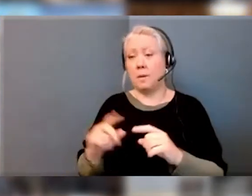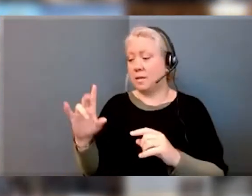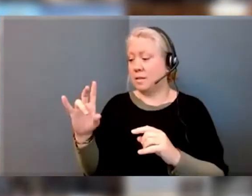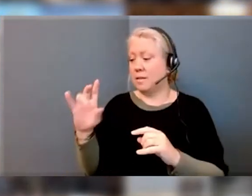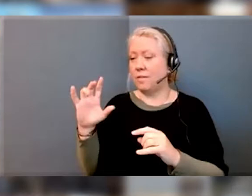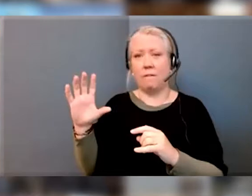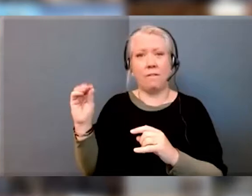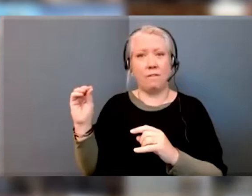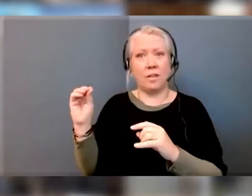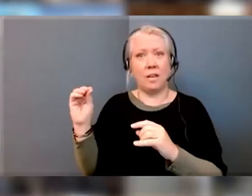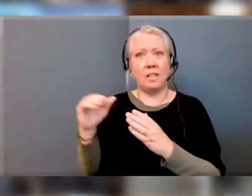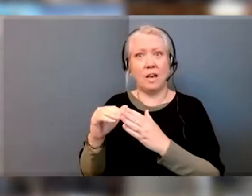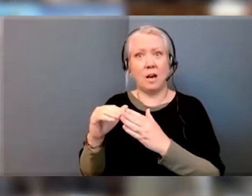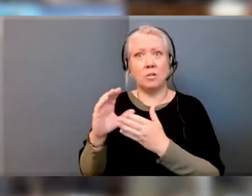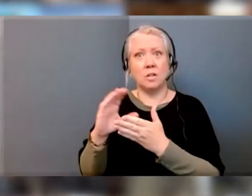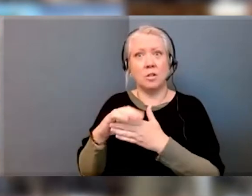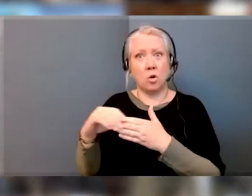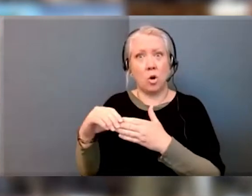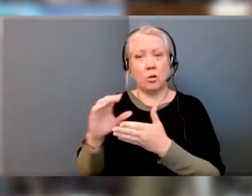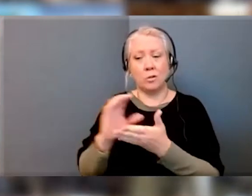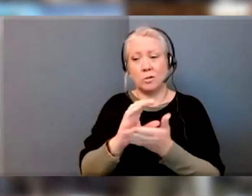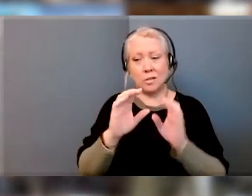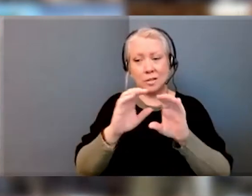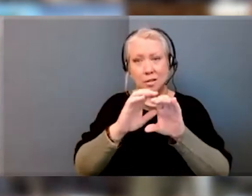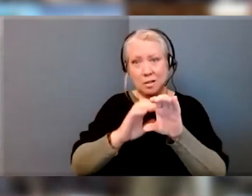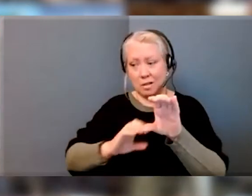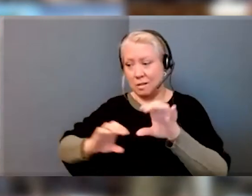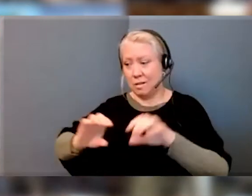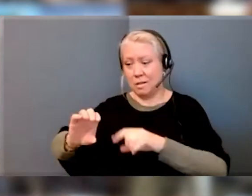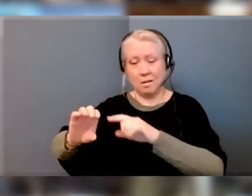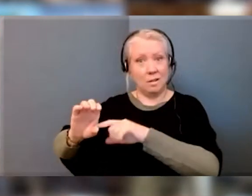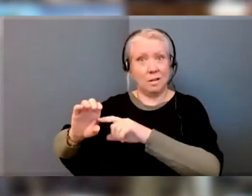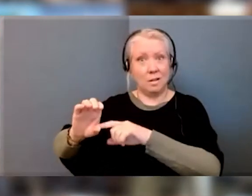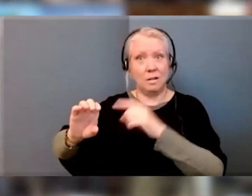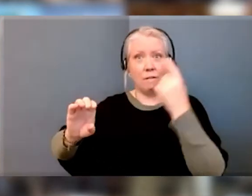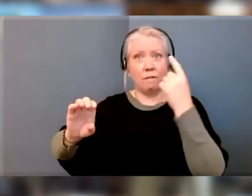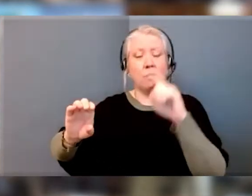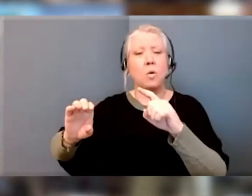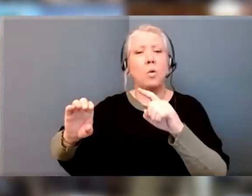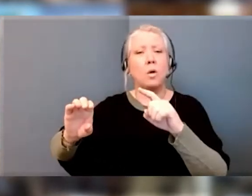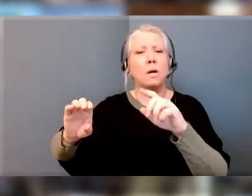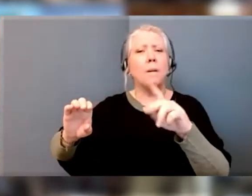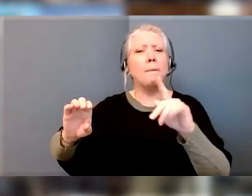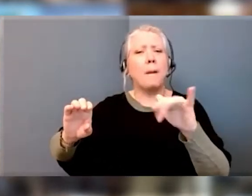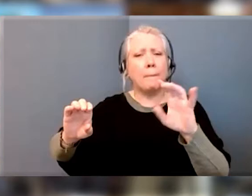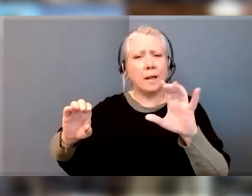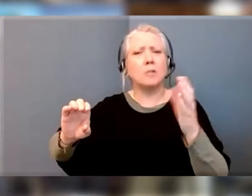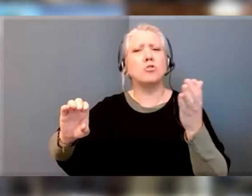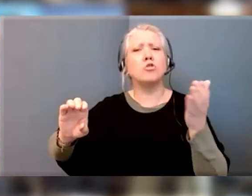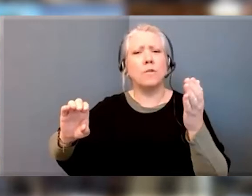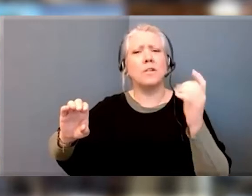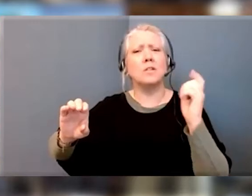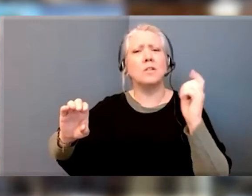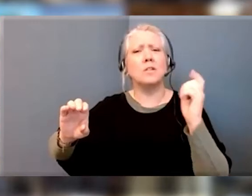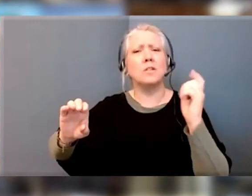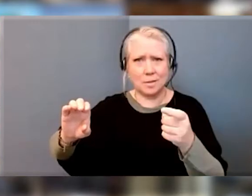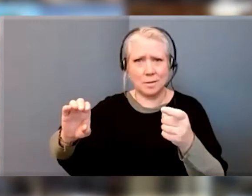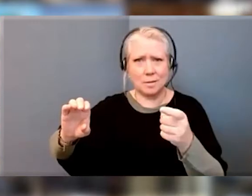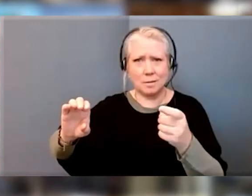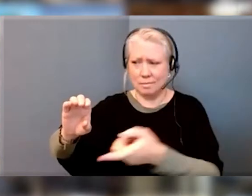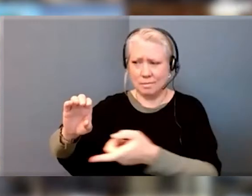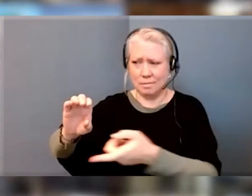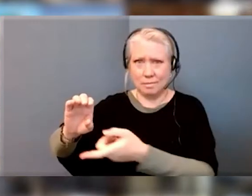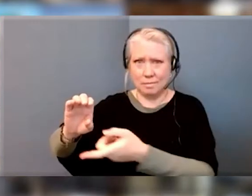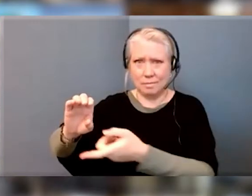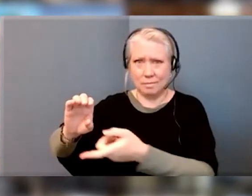$750,000 allocation that's been set aside specifically for the public service grants in general.